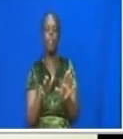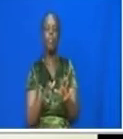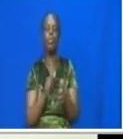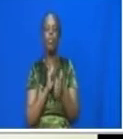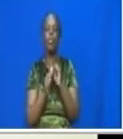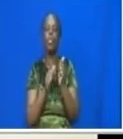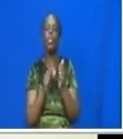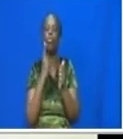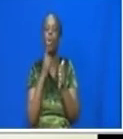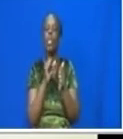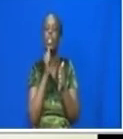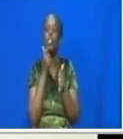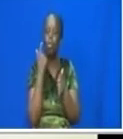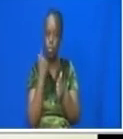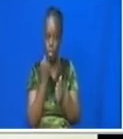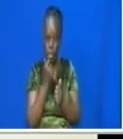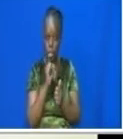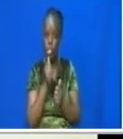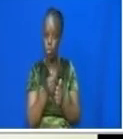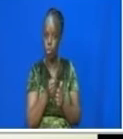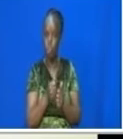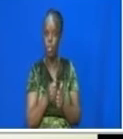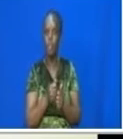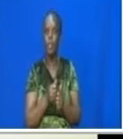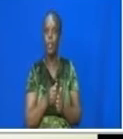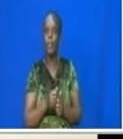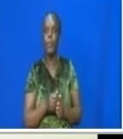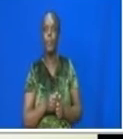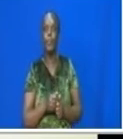wet environment, except having,